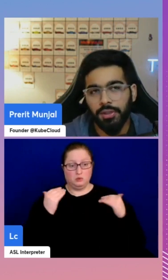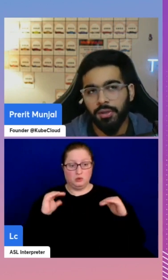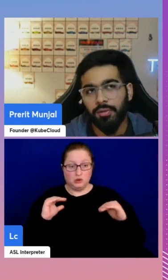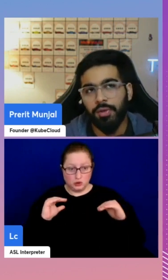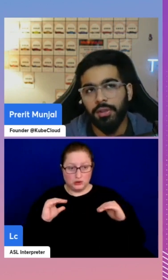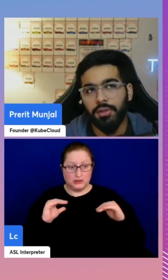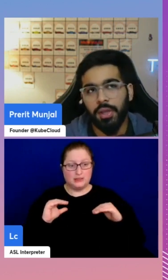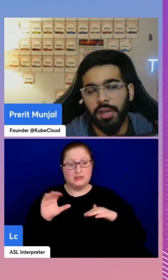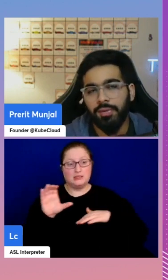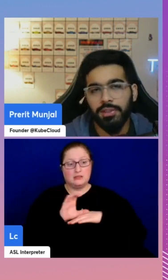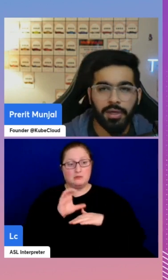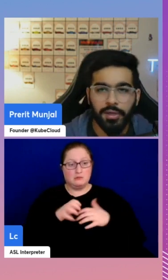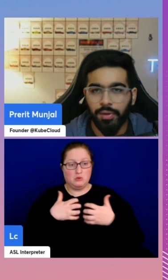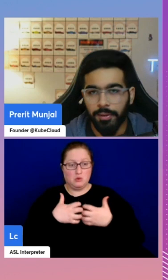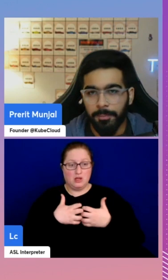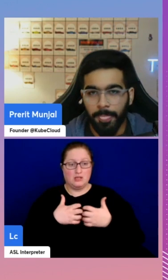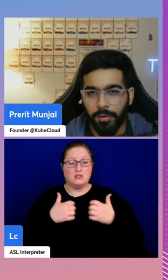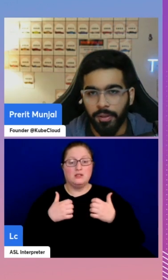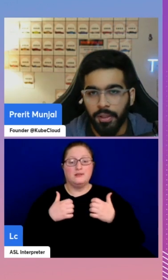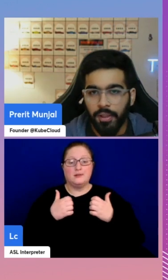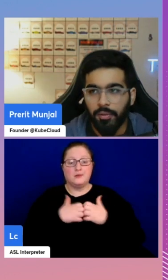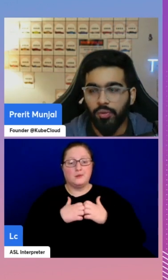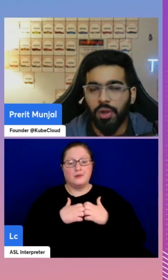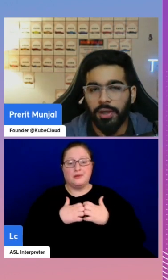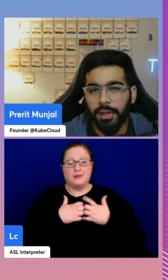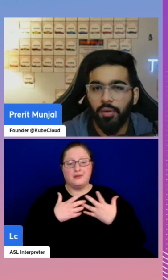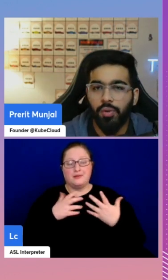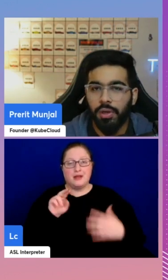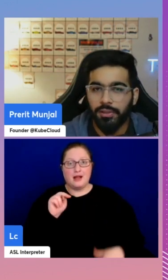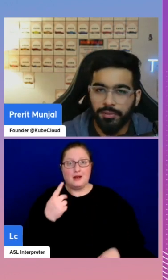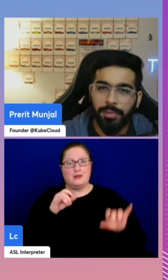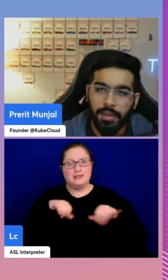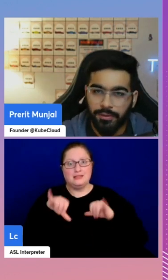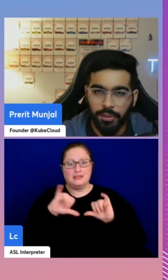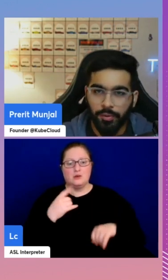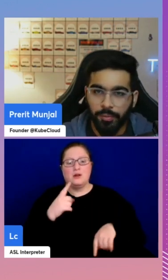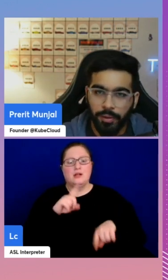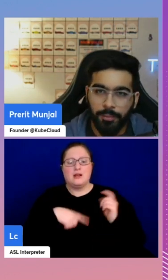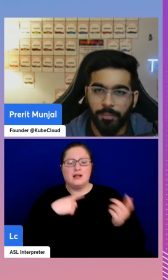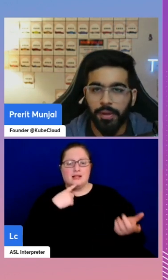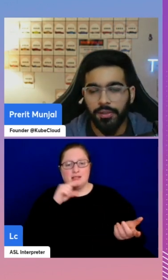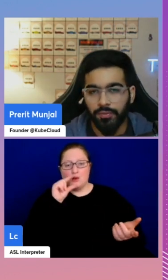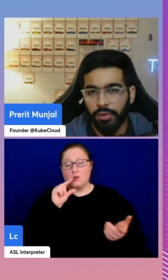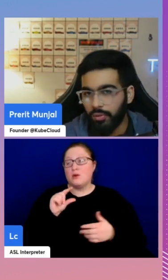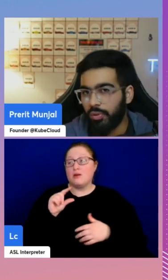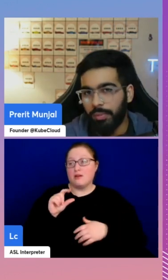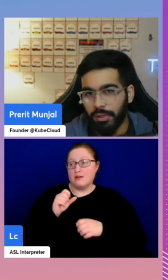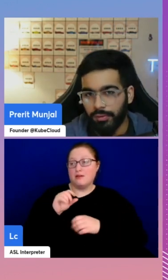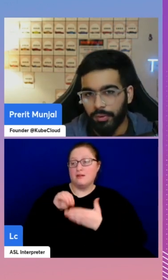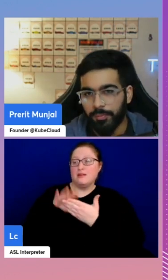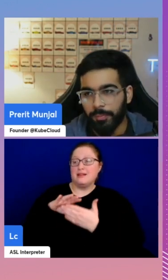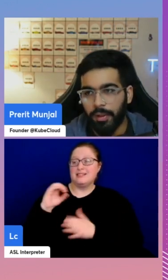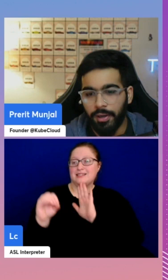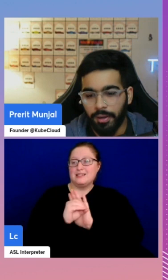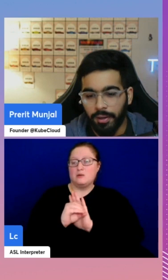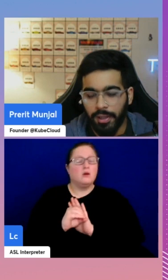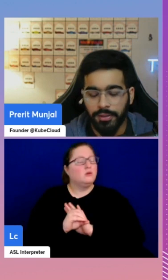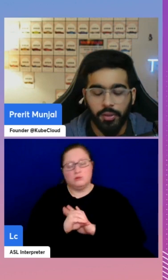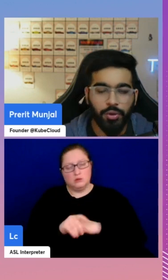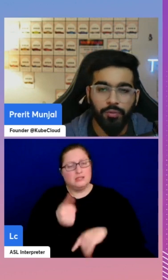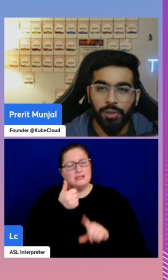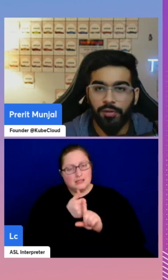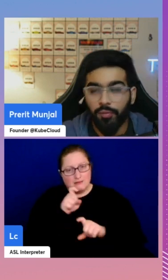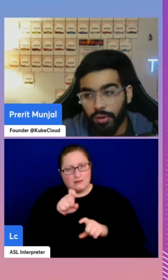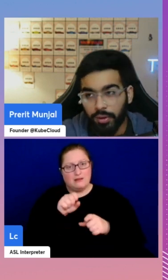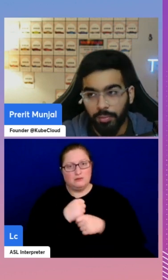compute engine with n1 standard 1. Okay, you can't tell Google just make it 0. Okay, it is for you to make it 0. And